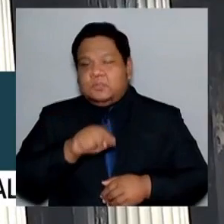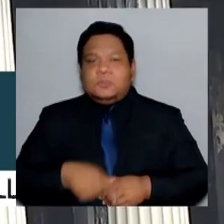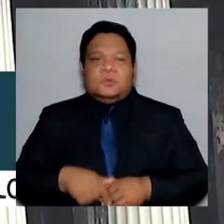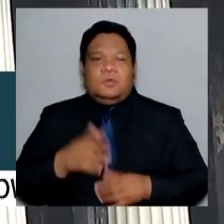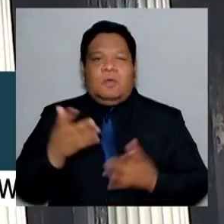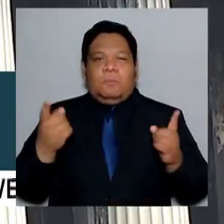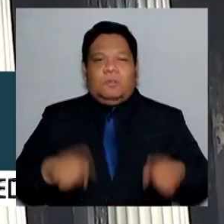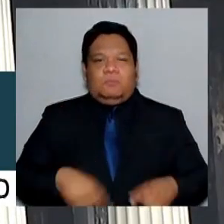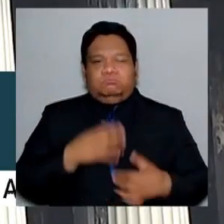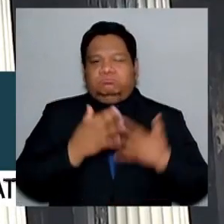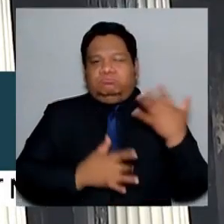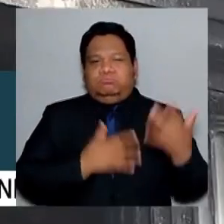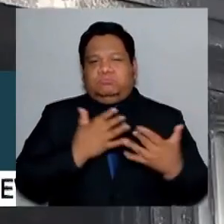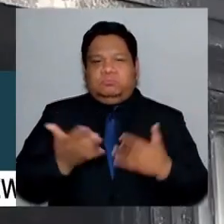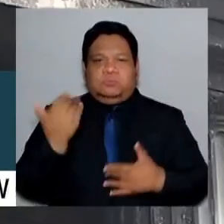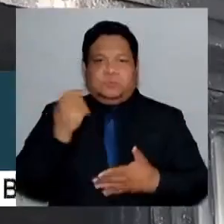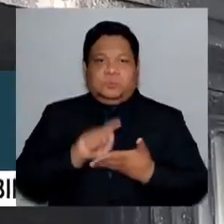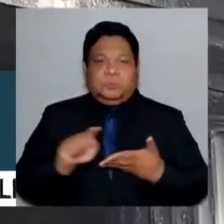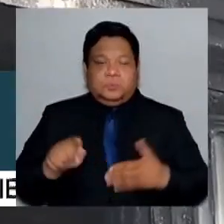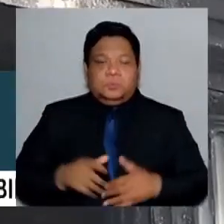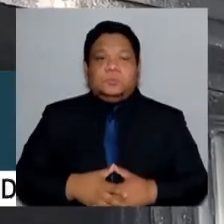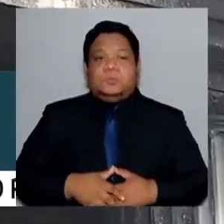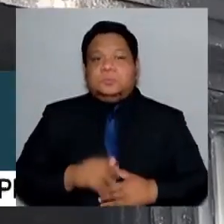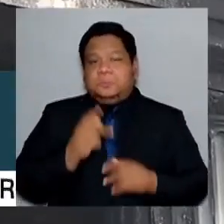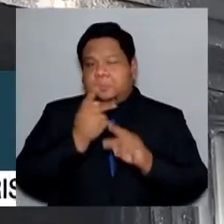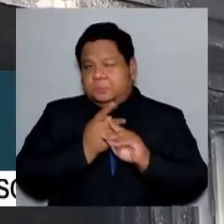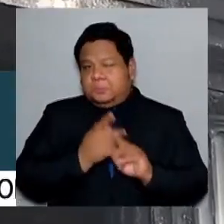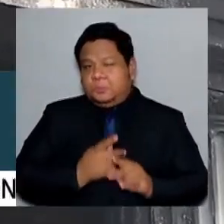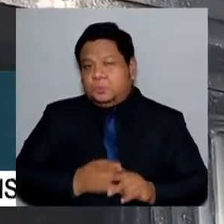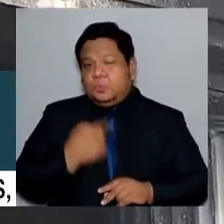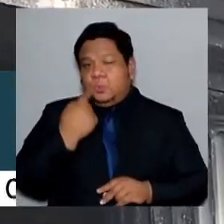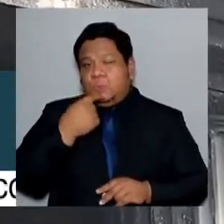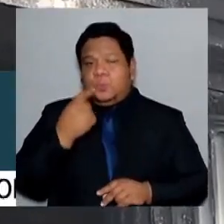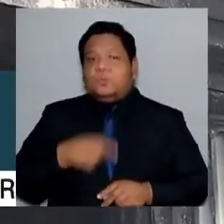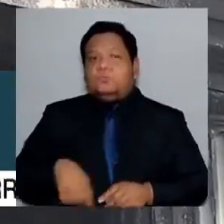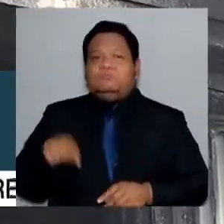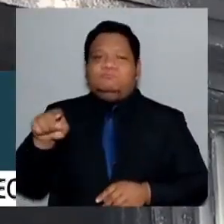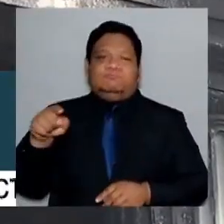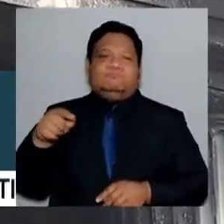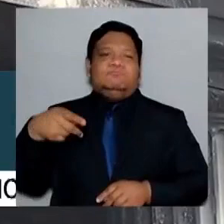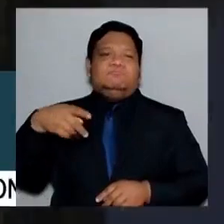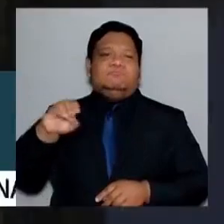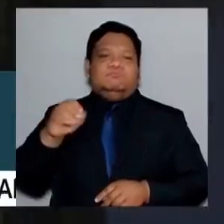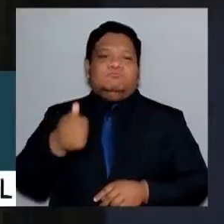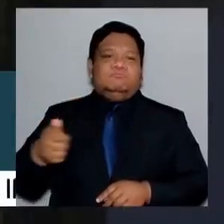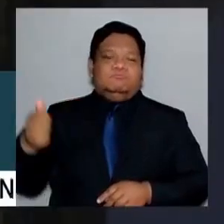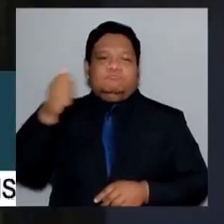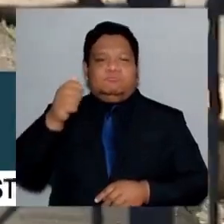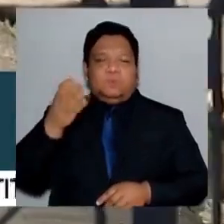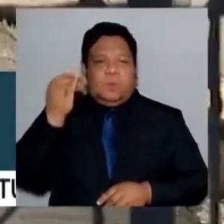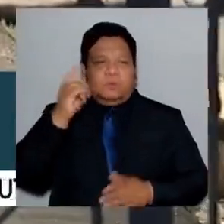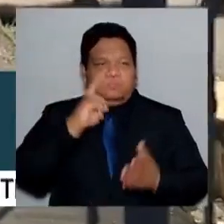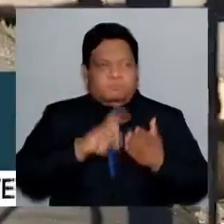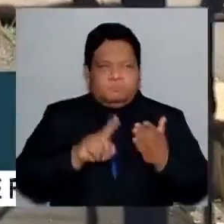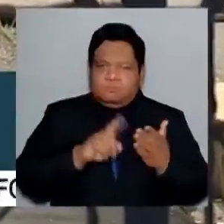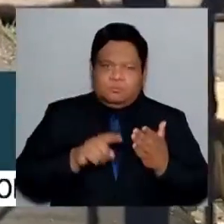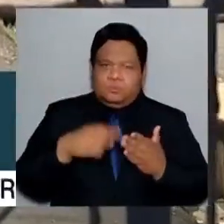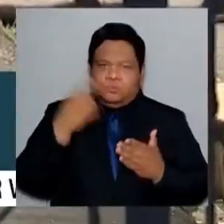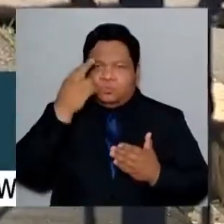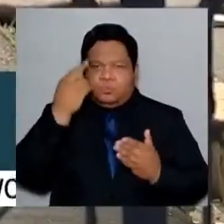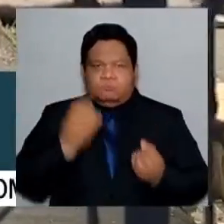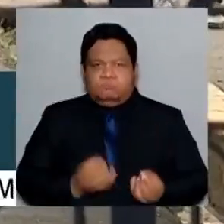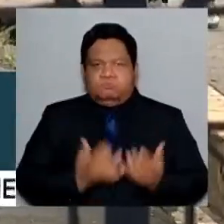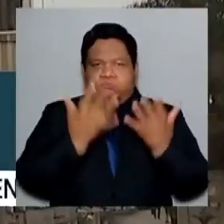week. That estimate was given by the Postmaster General as investigators try to determine what caused the blaze and